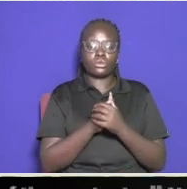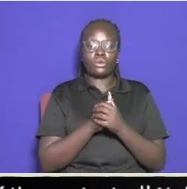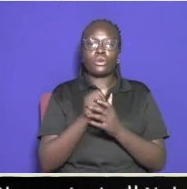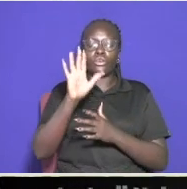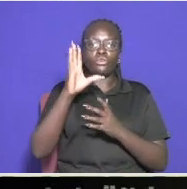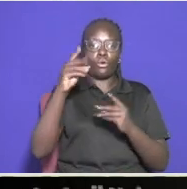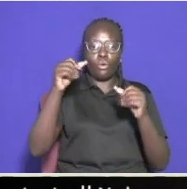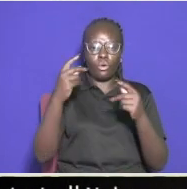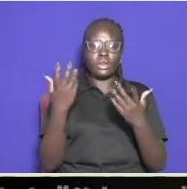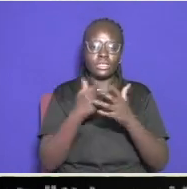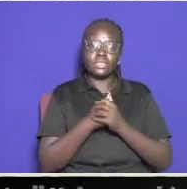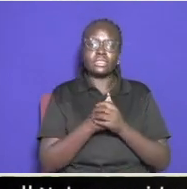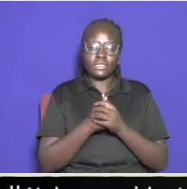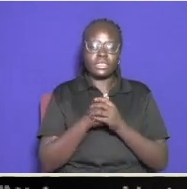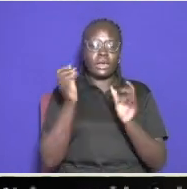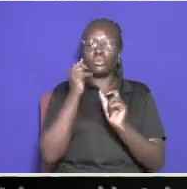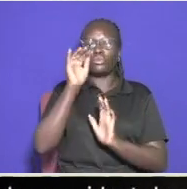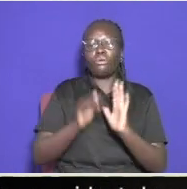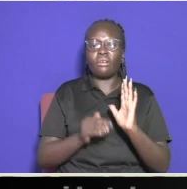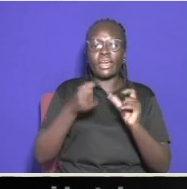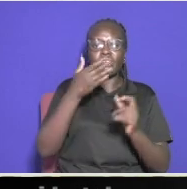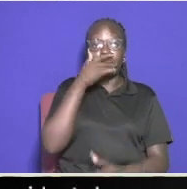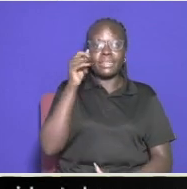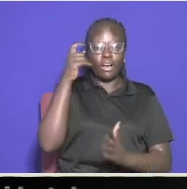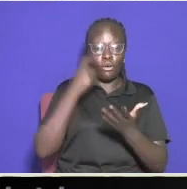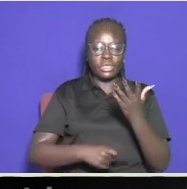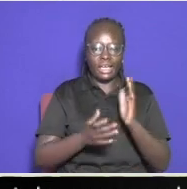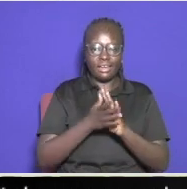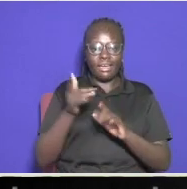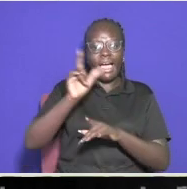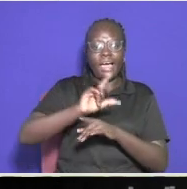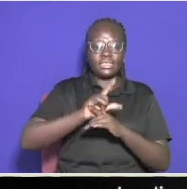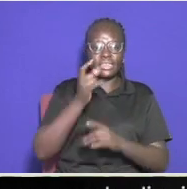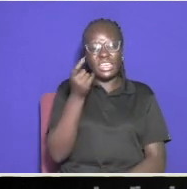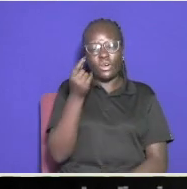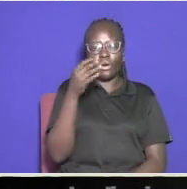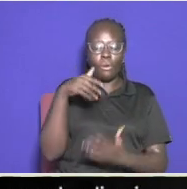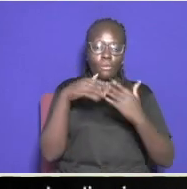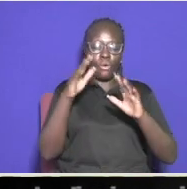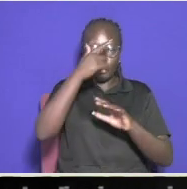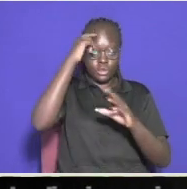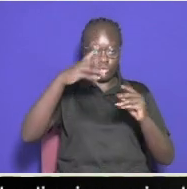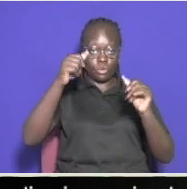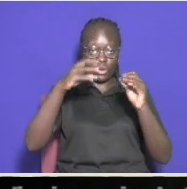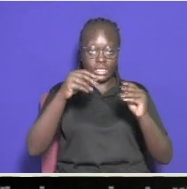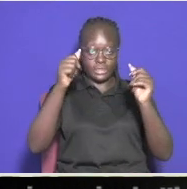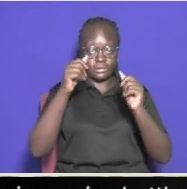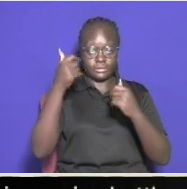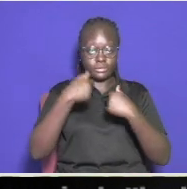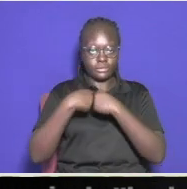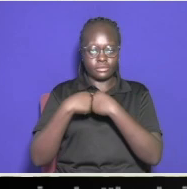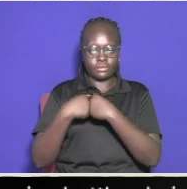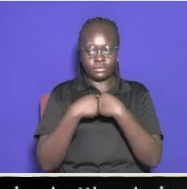for the sake of giving them a better price, and they need just to add a little bit more because of the quality, was a challenge.